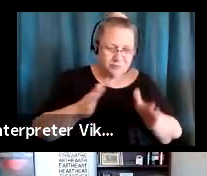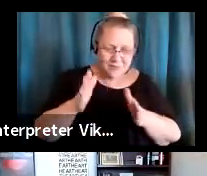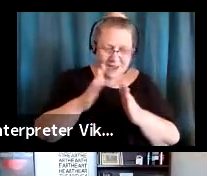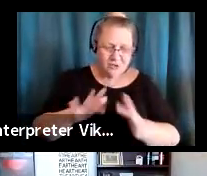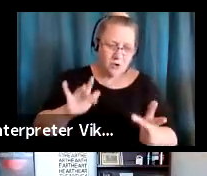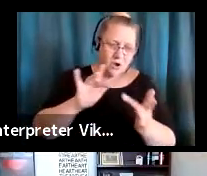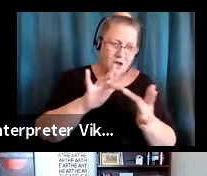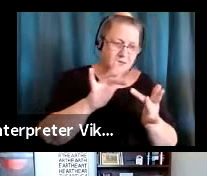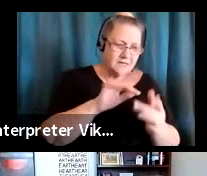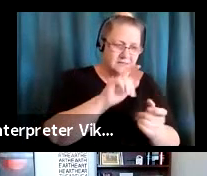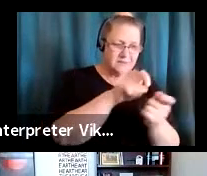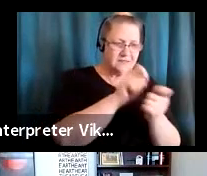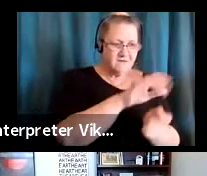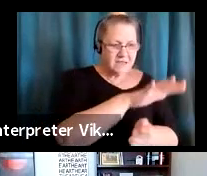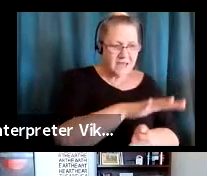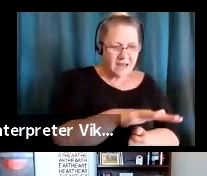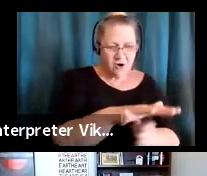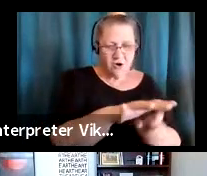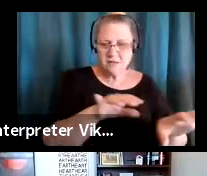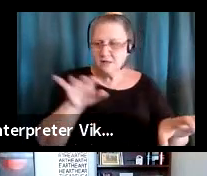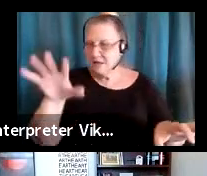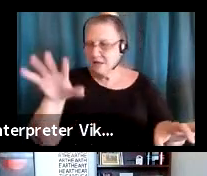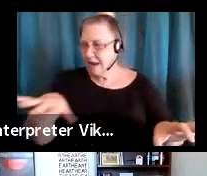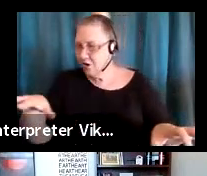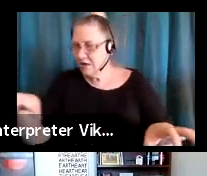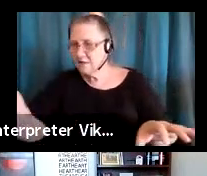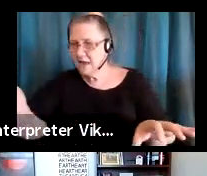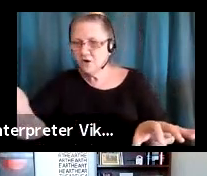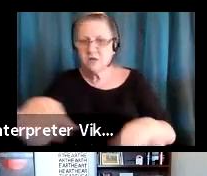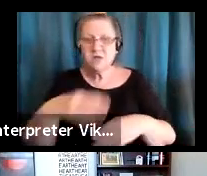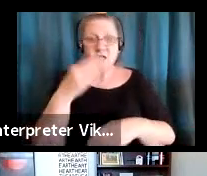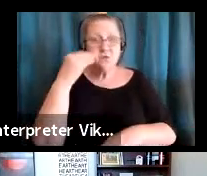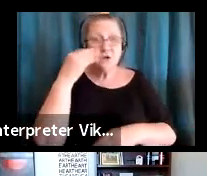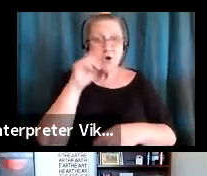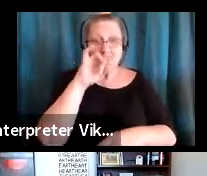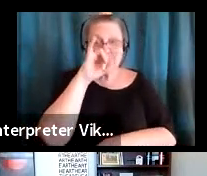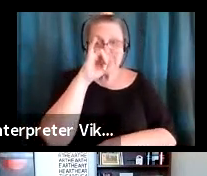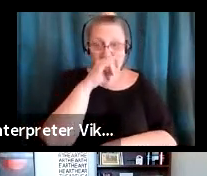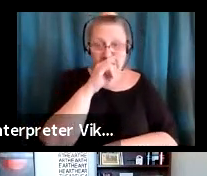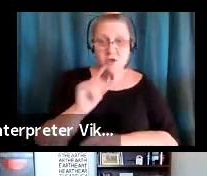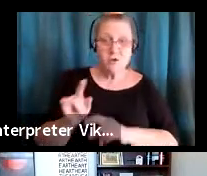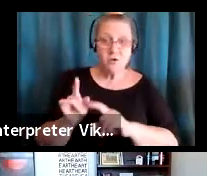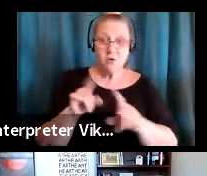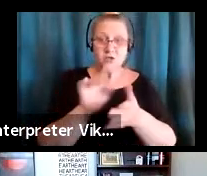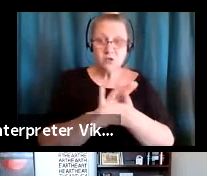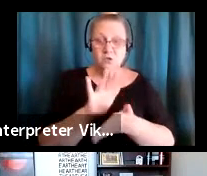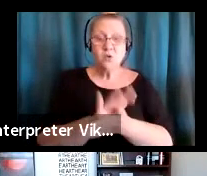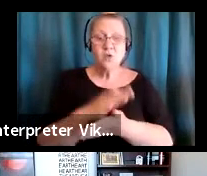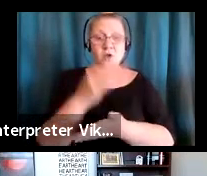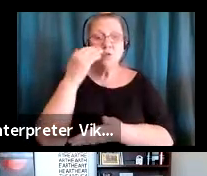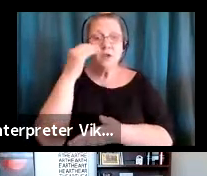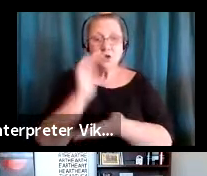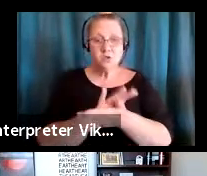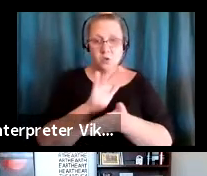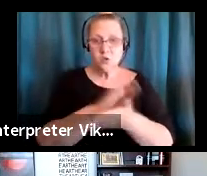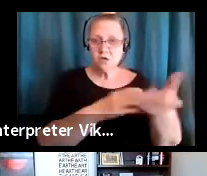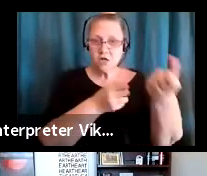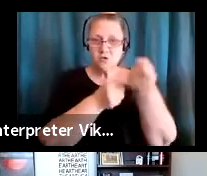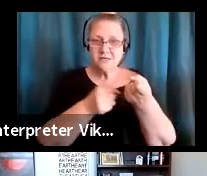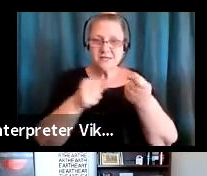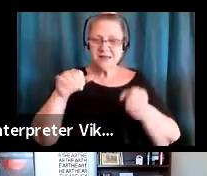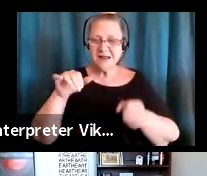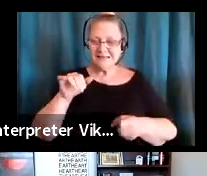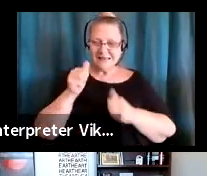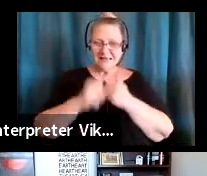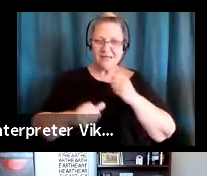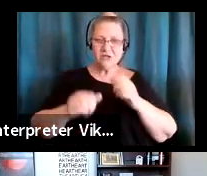that we have the kids and some of them are still in school, we know that the school sites are trusted places within the community. And so partnering